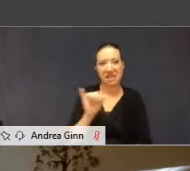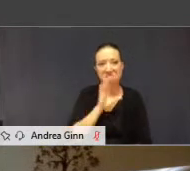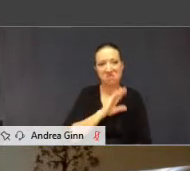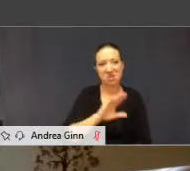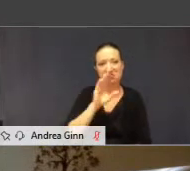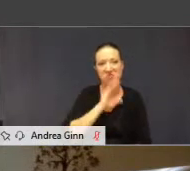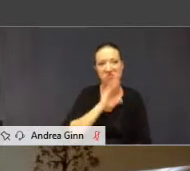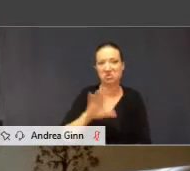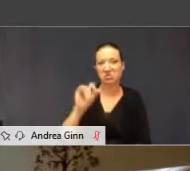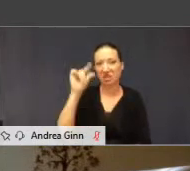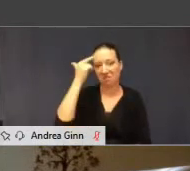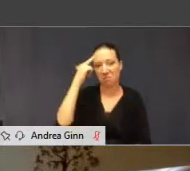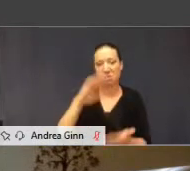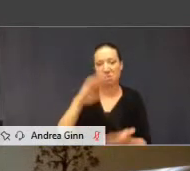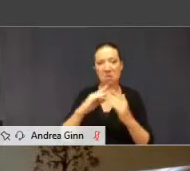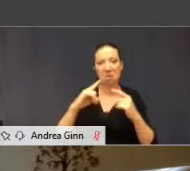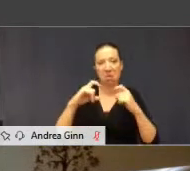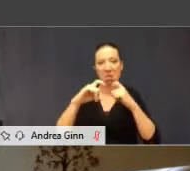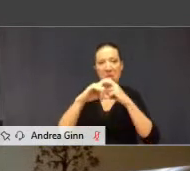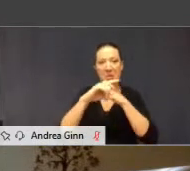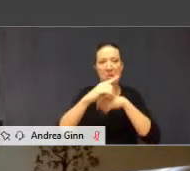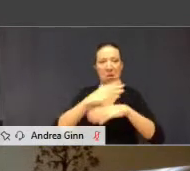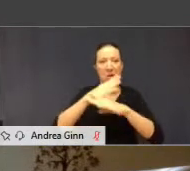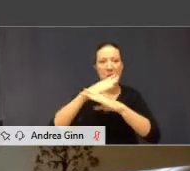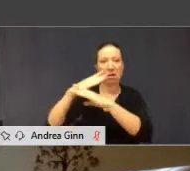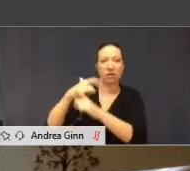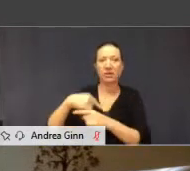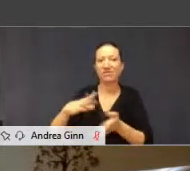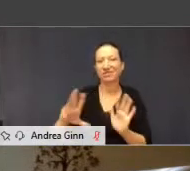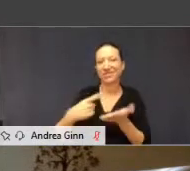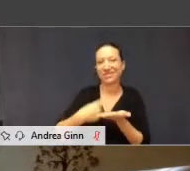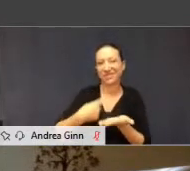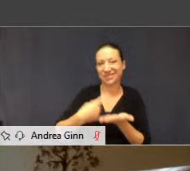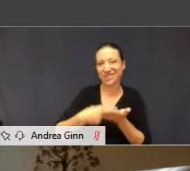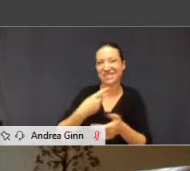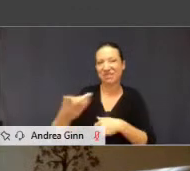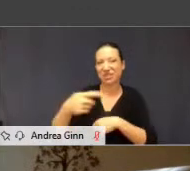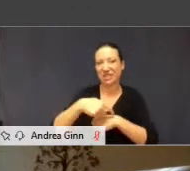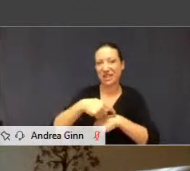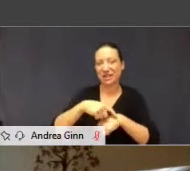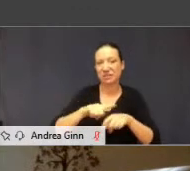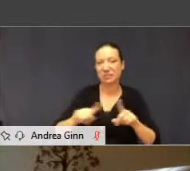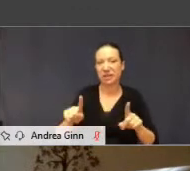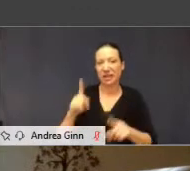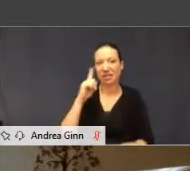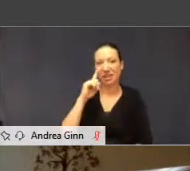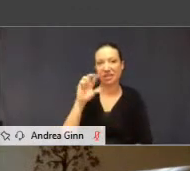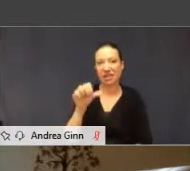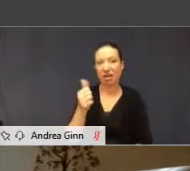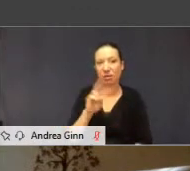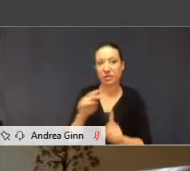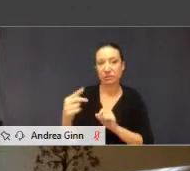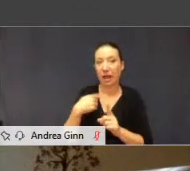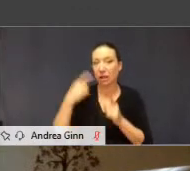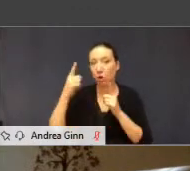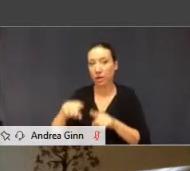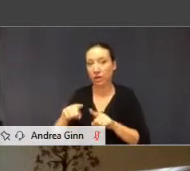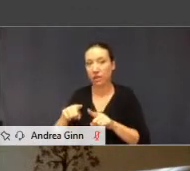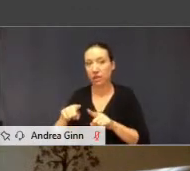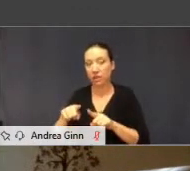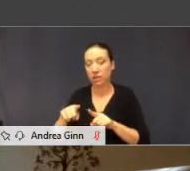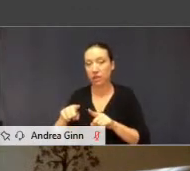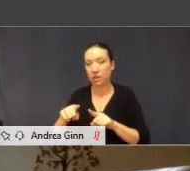as you do, and we've had that conversation several times. I think the other side of the story, and I do agree with you that there are